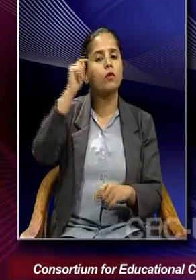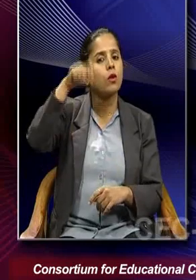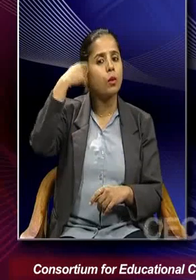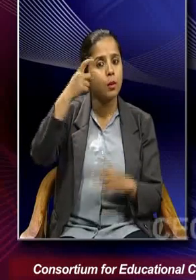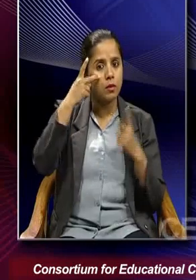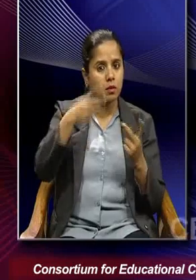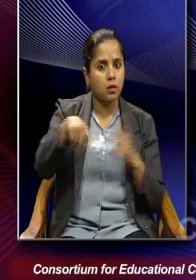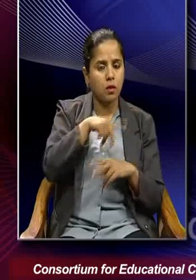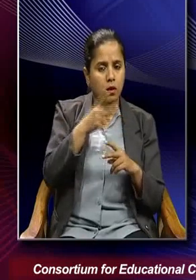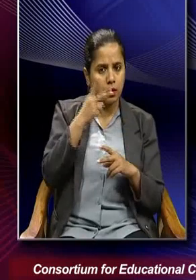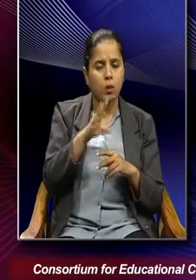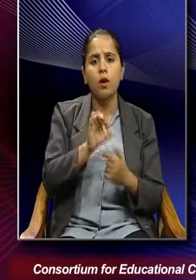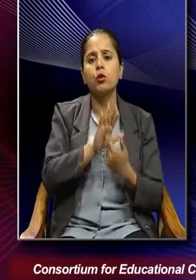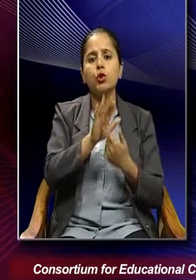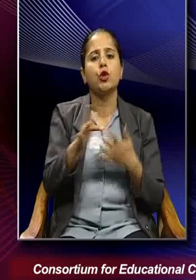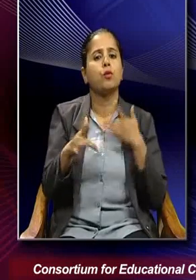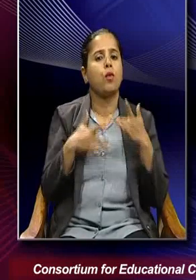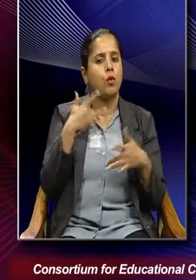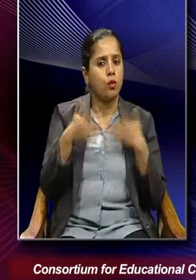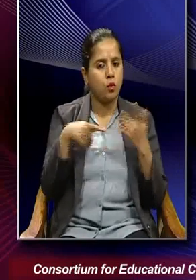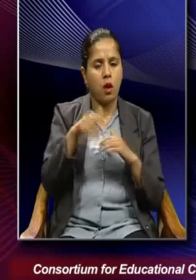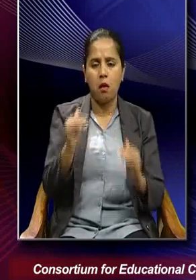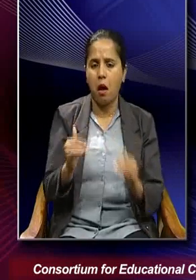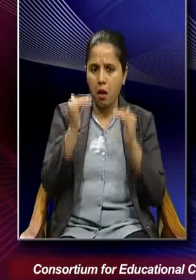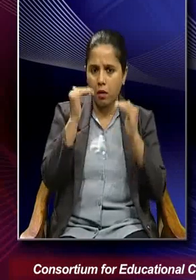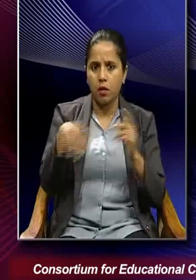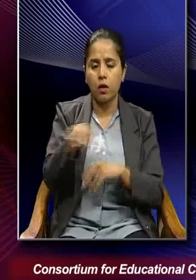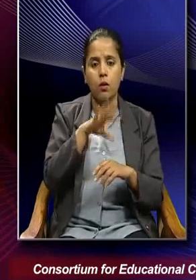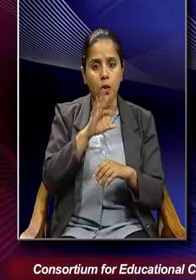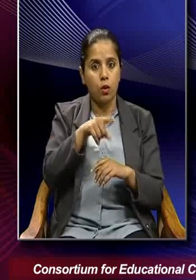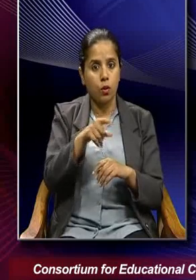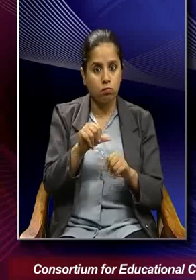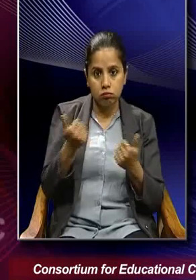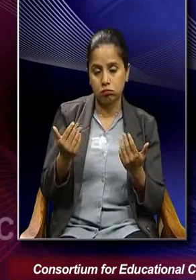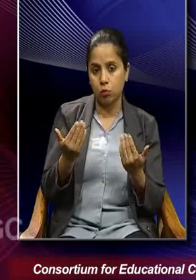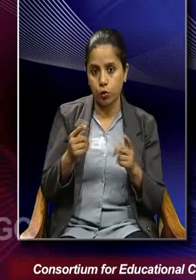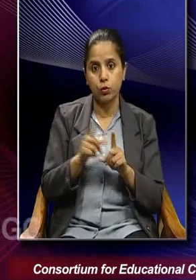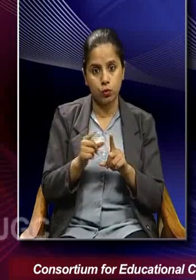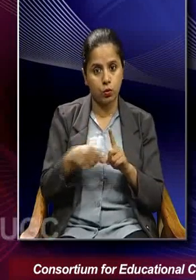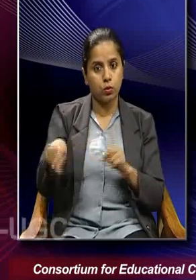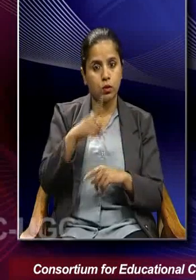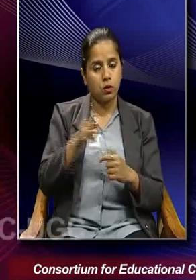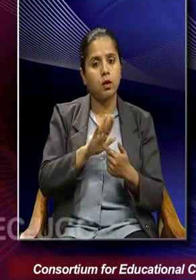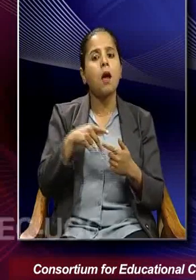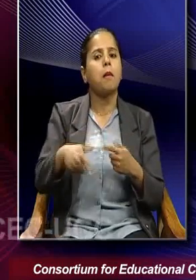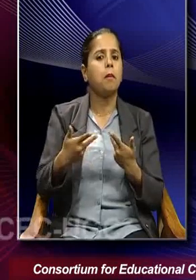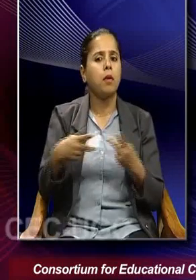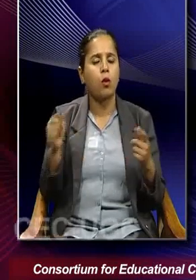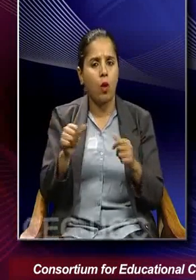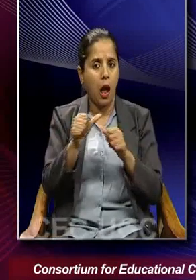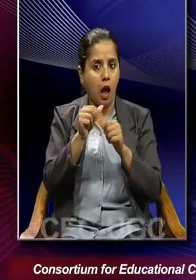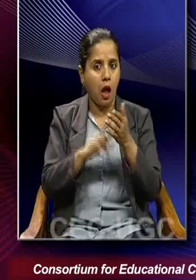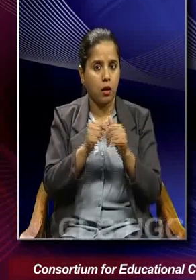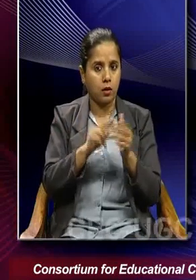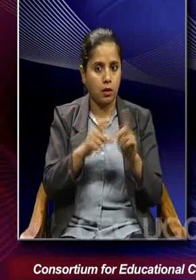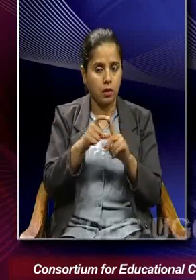it was an apt depiction of emotions at its highest and finest, and it rates alongside Anand,